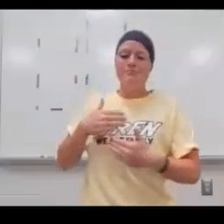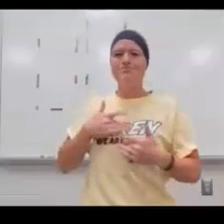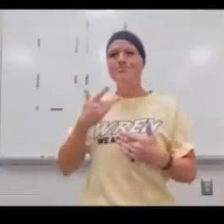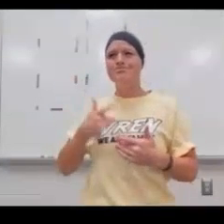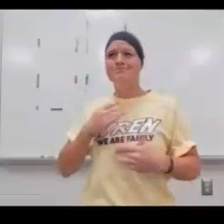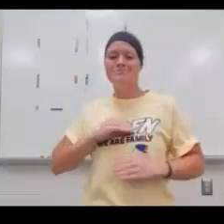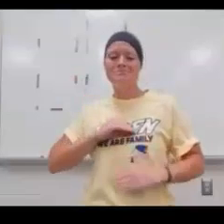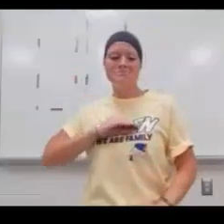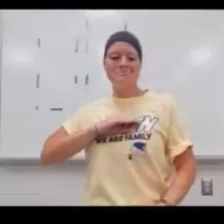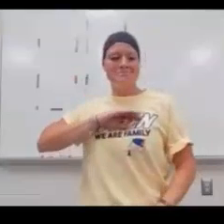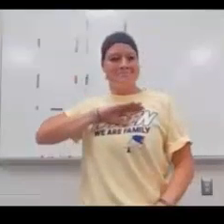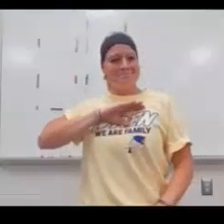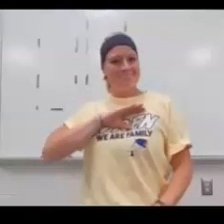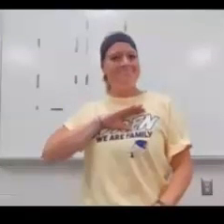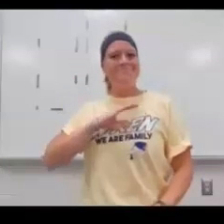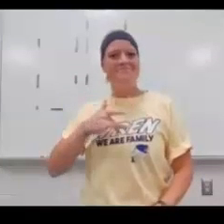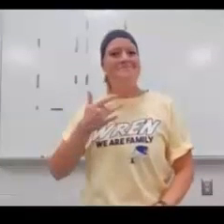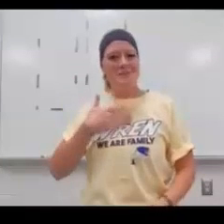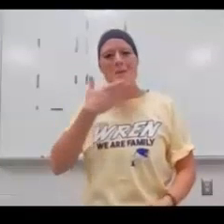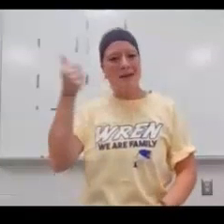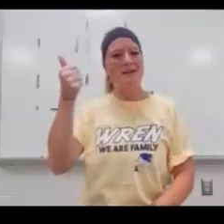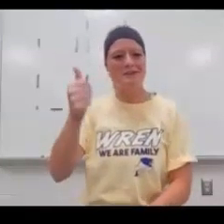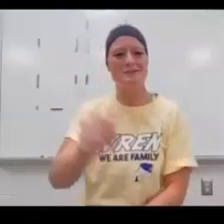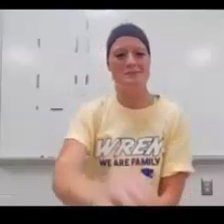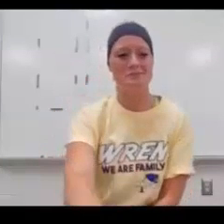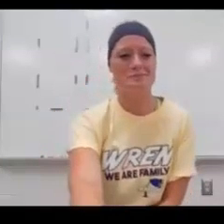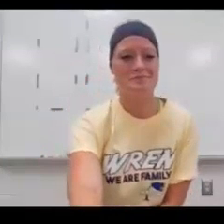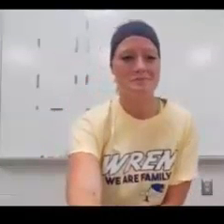dog. It would help me feel better.